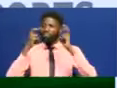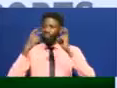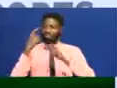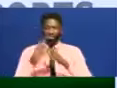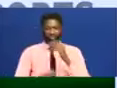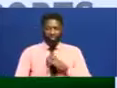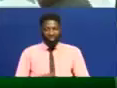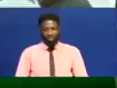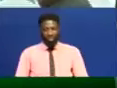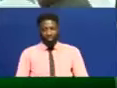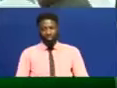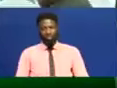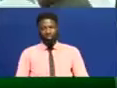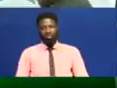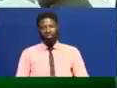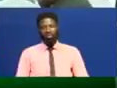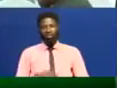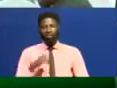for youth,